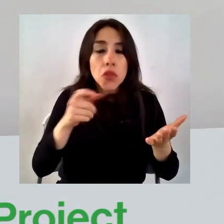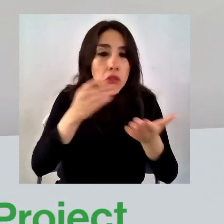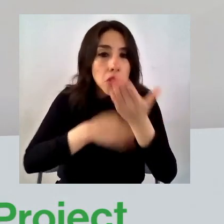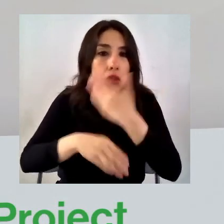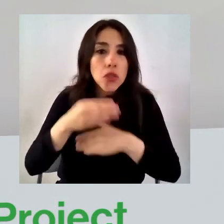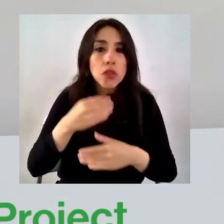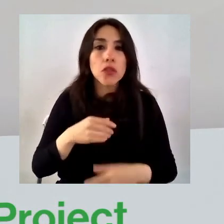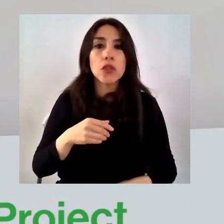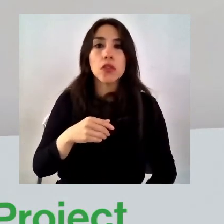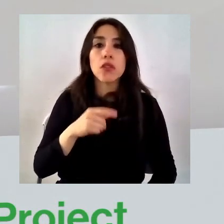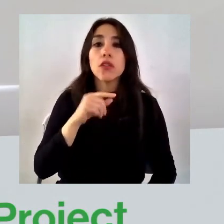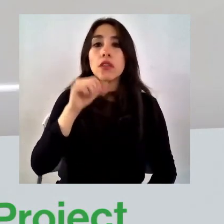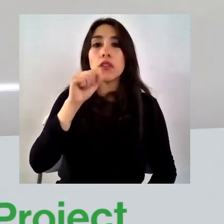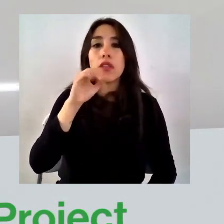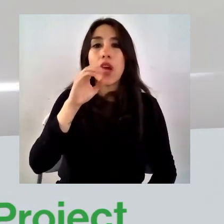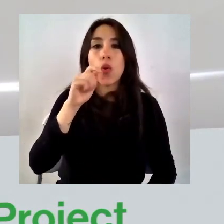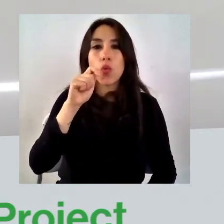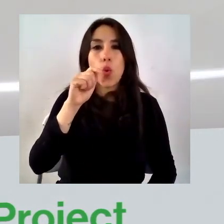Welcome, Laurie.